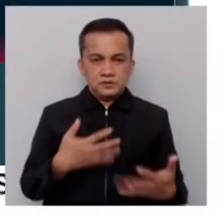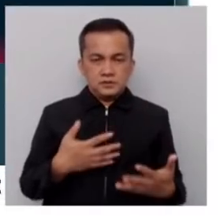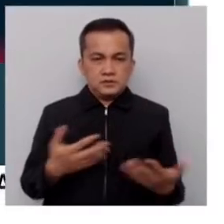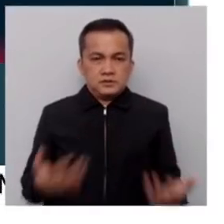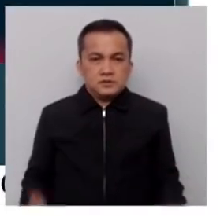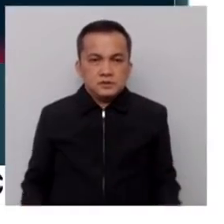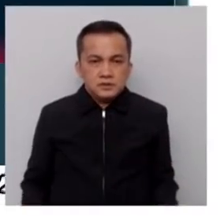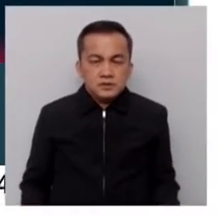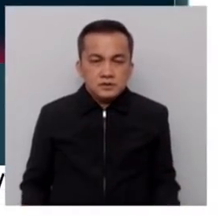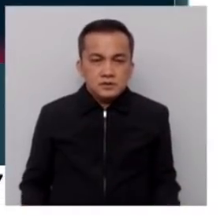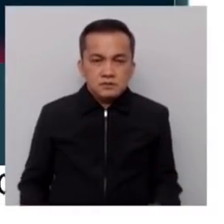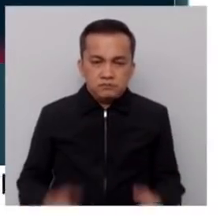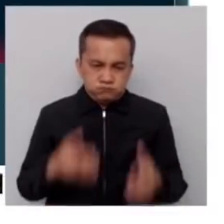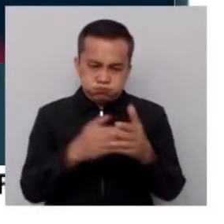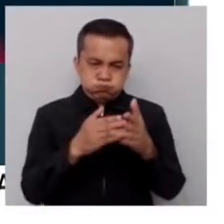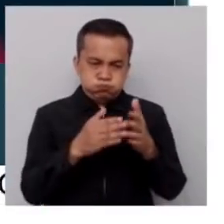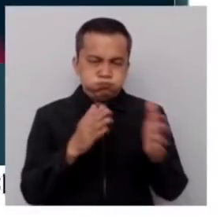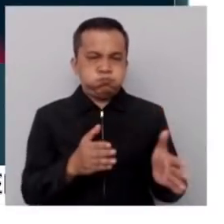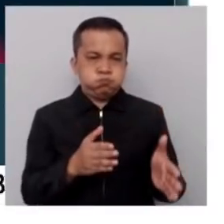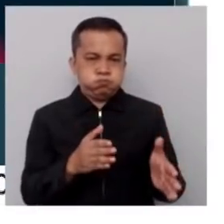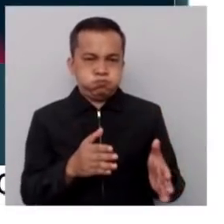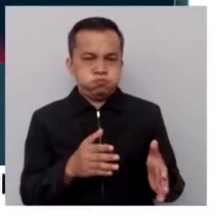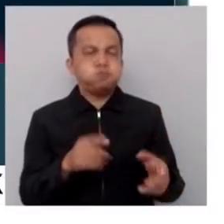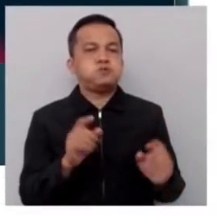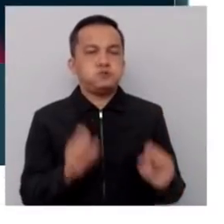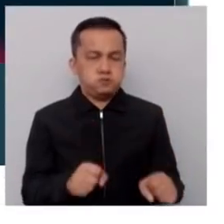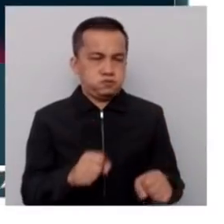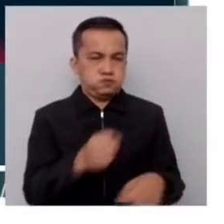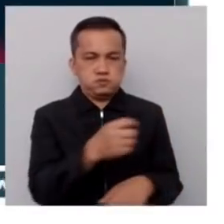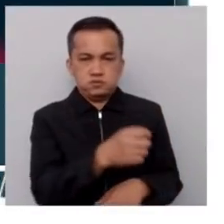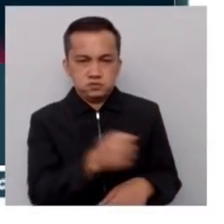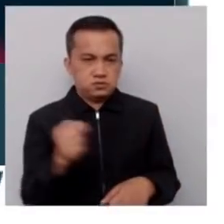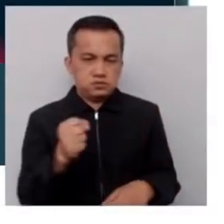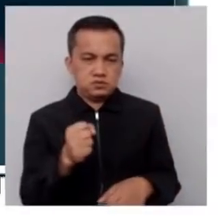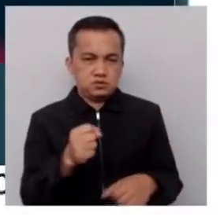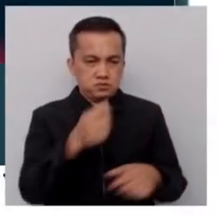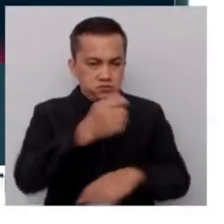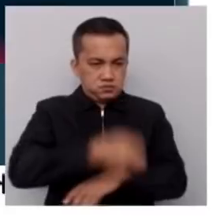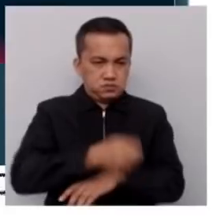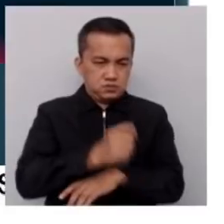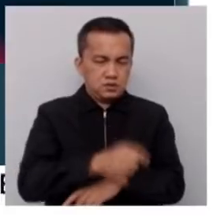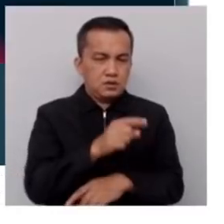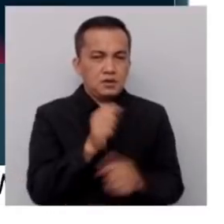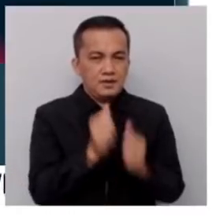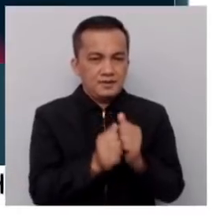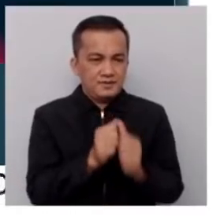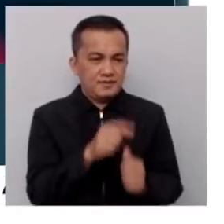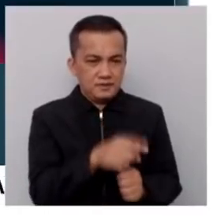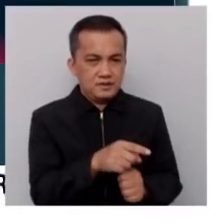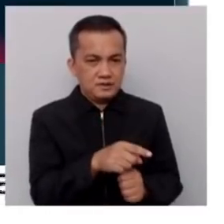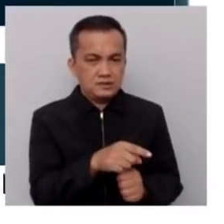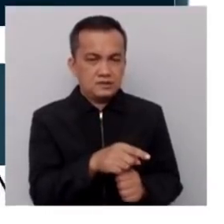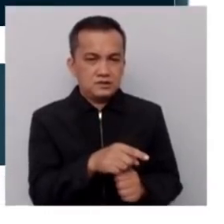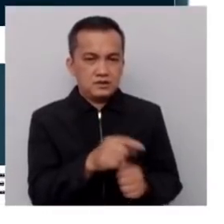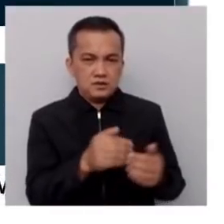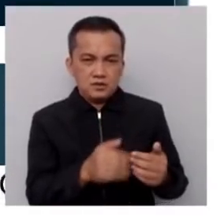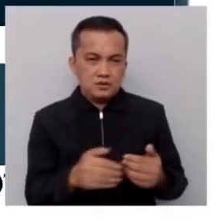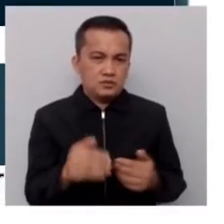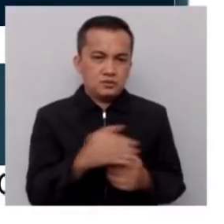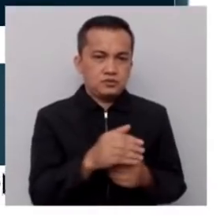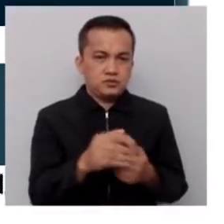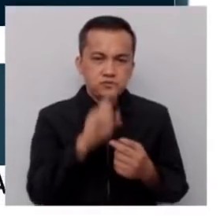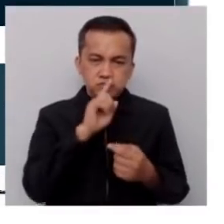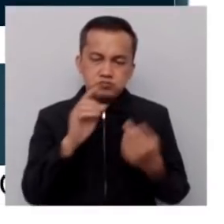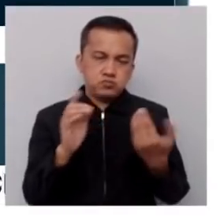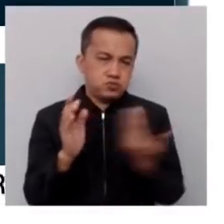the prosecution was able to secure a conviction. That means that they were able to show beyond reasonable doubt,